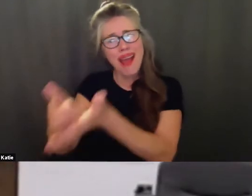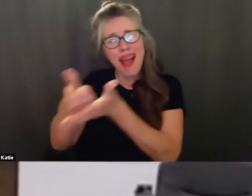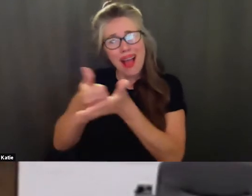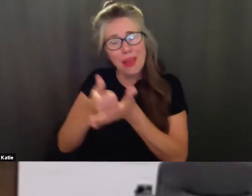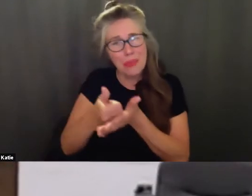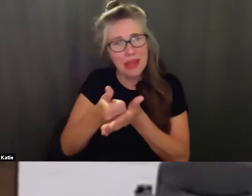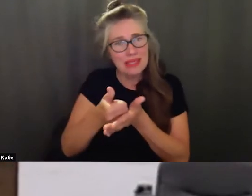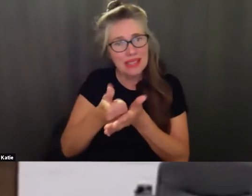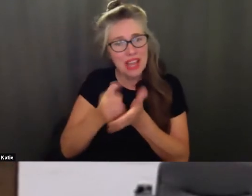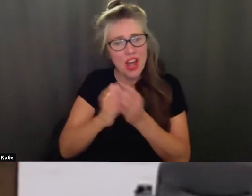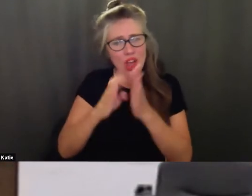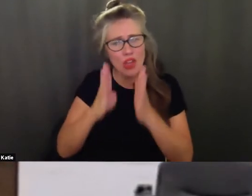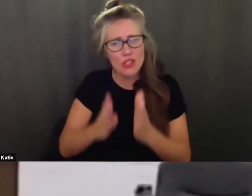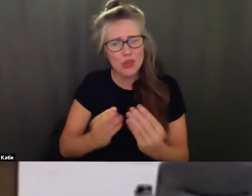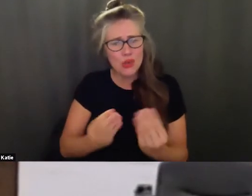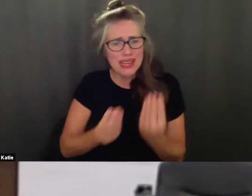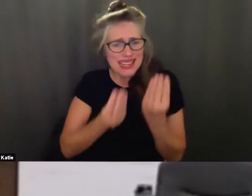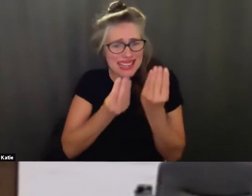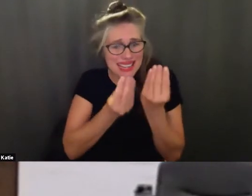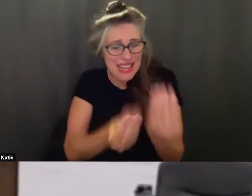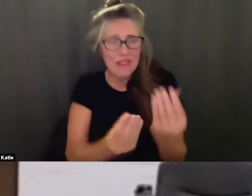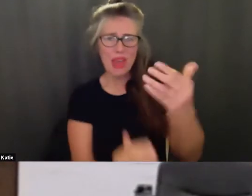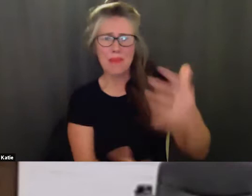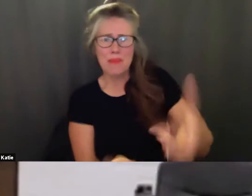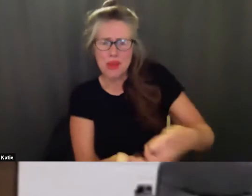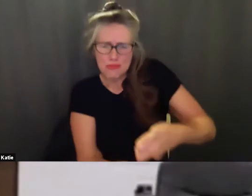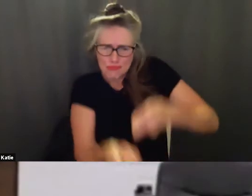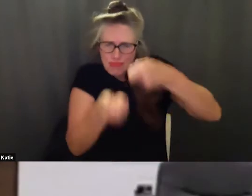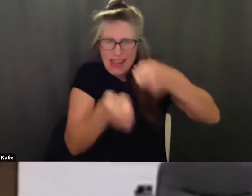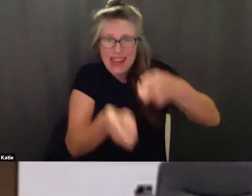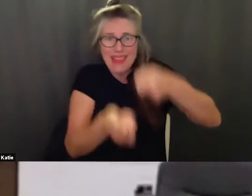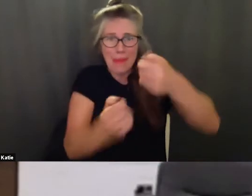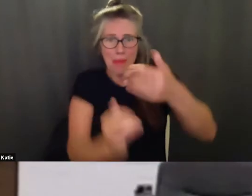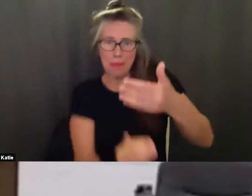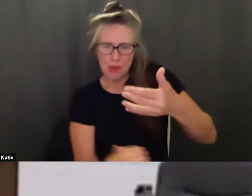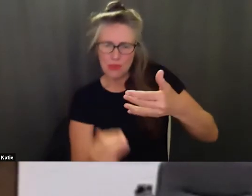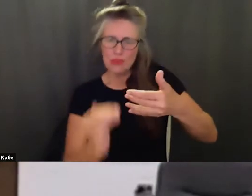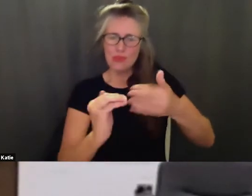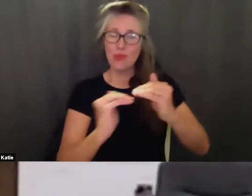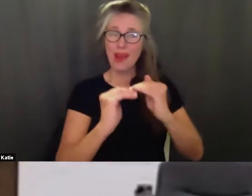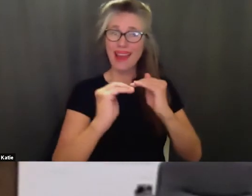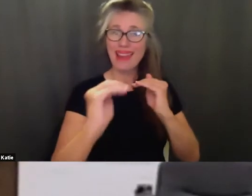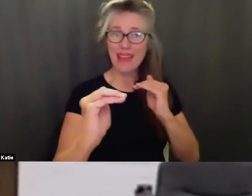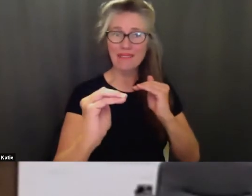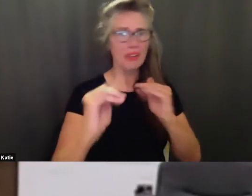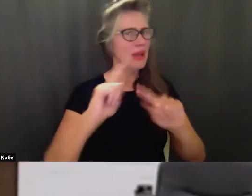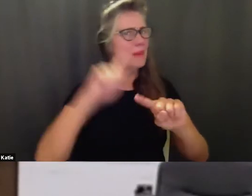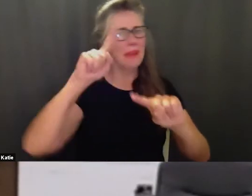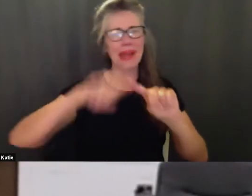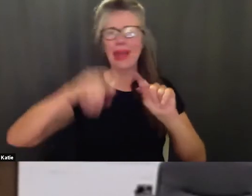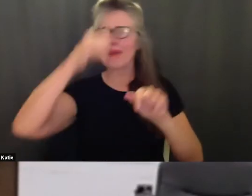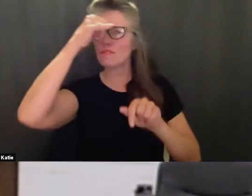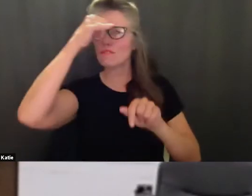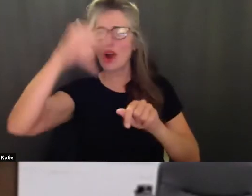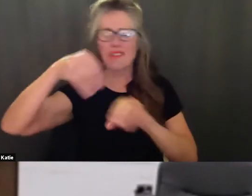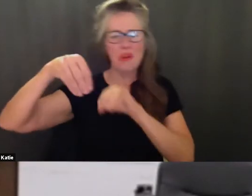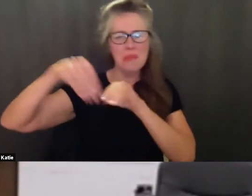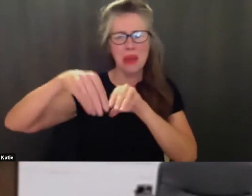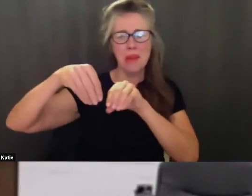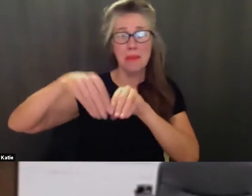our students are restored to a level where we can continue to move forward, but it's not a sustained thing forever. So we're going to have to